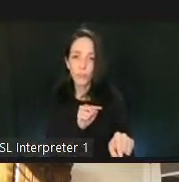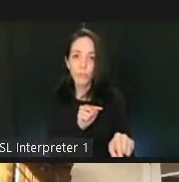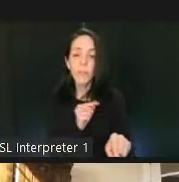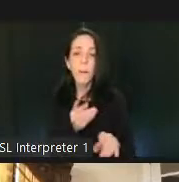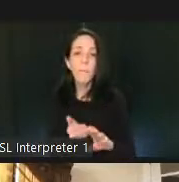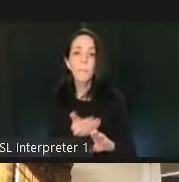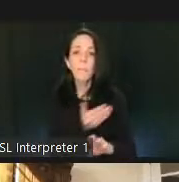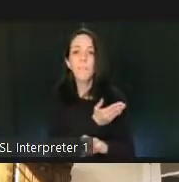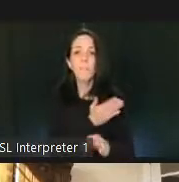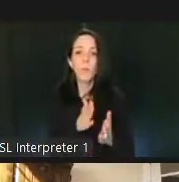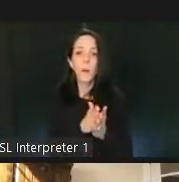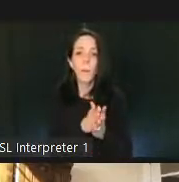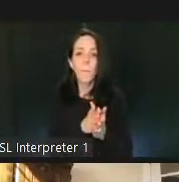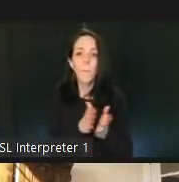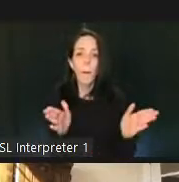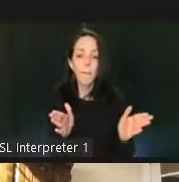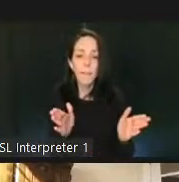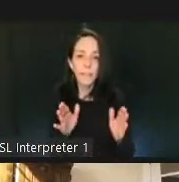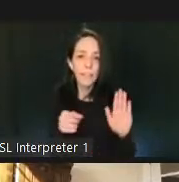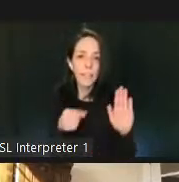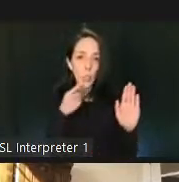hearings when we go